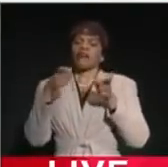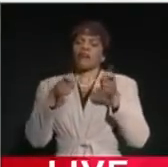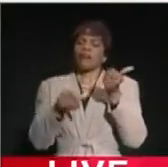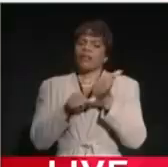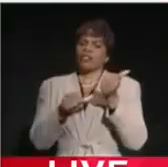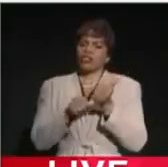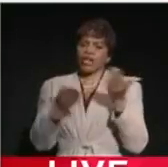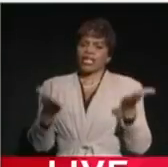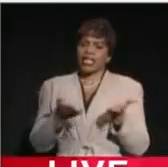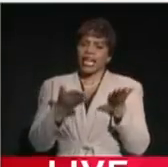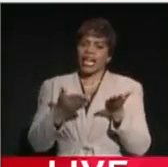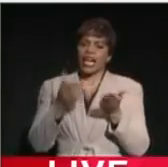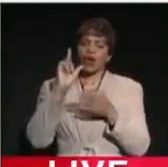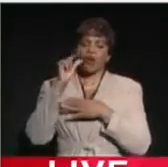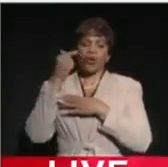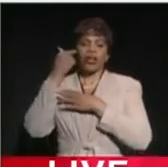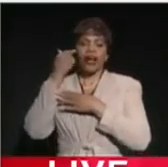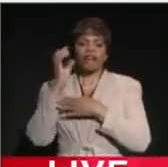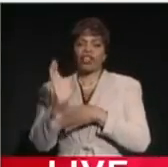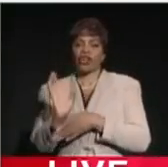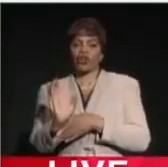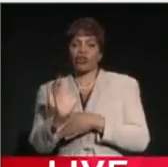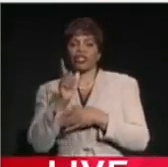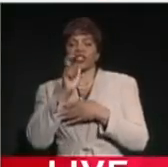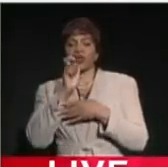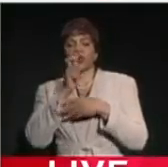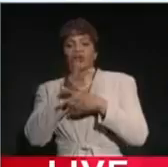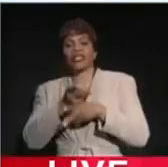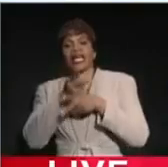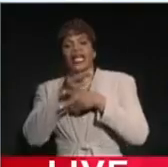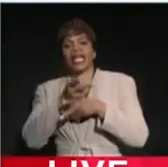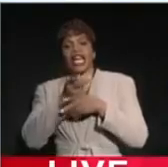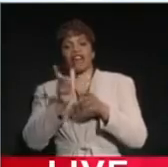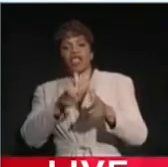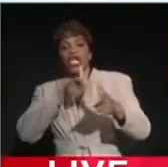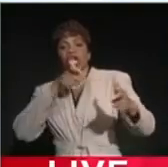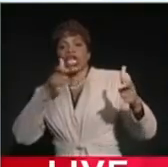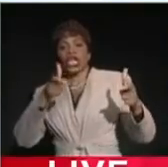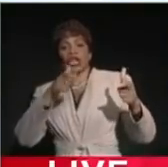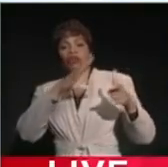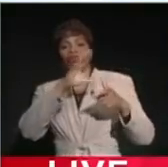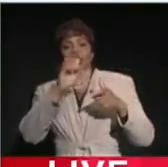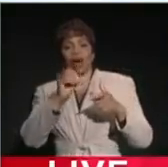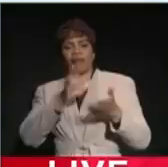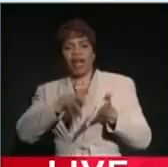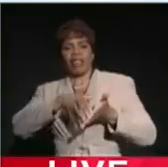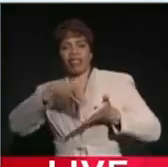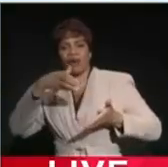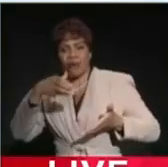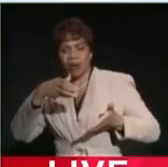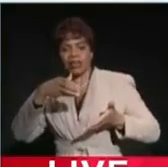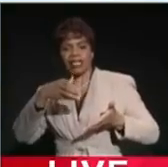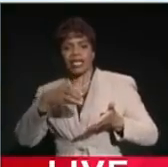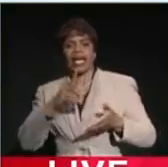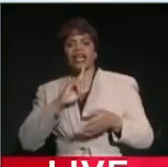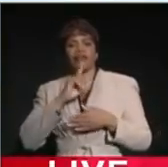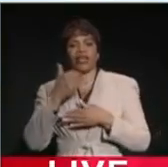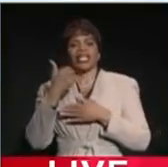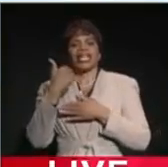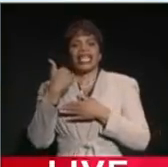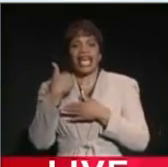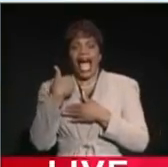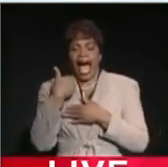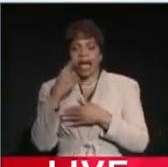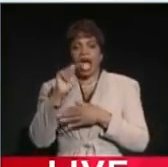with Governor Christie that's taken care of hedge funds, big companies, and the wealthiest among us. They've had historically significant tax